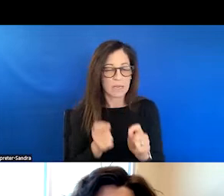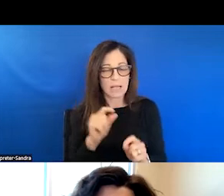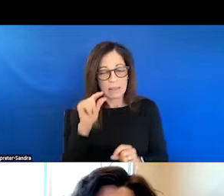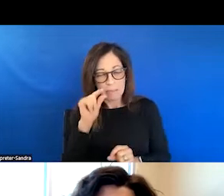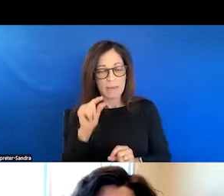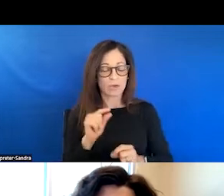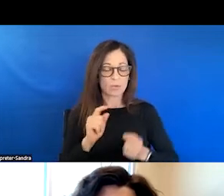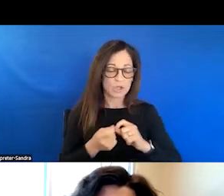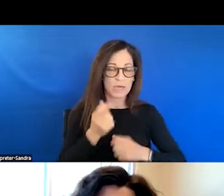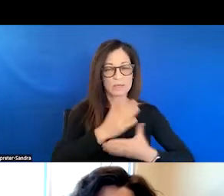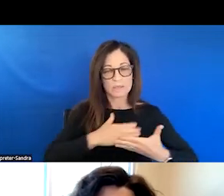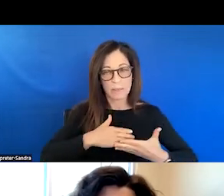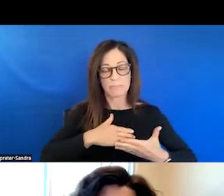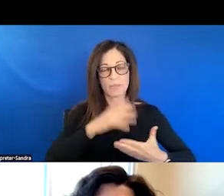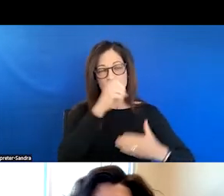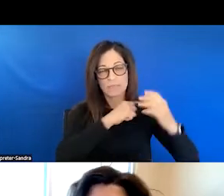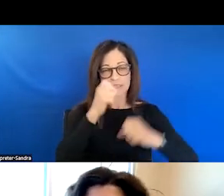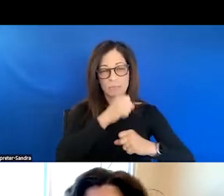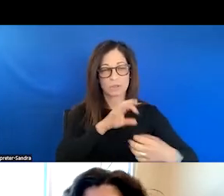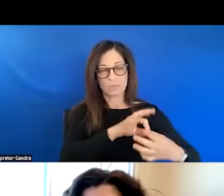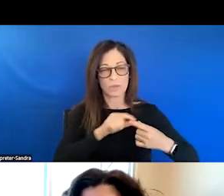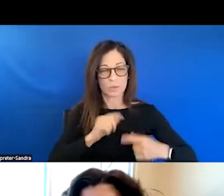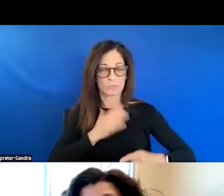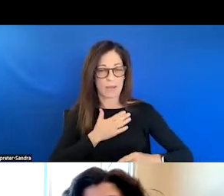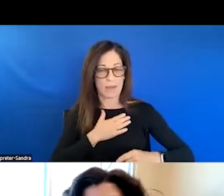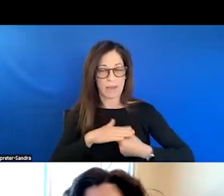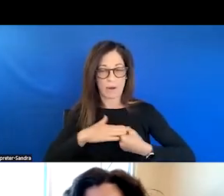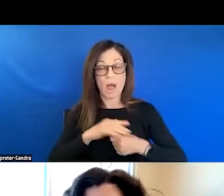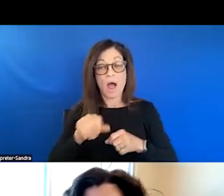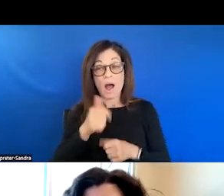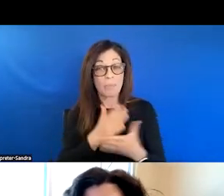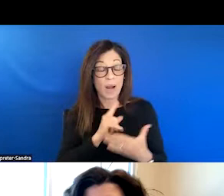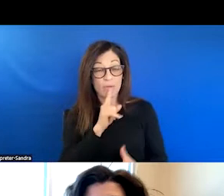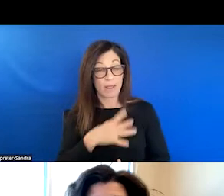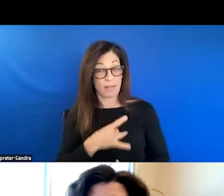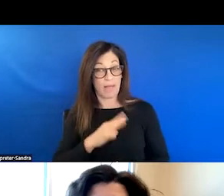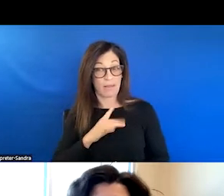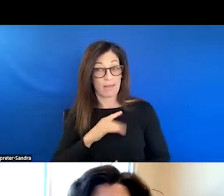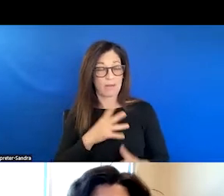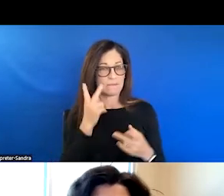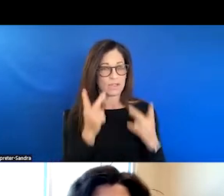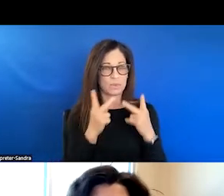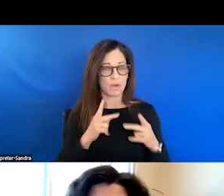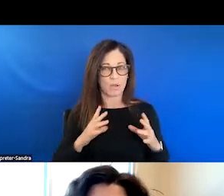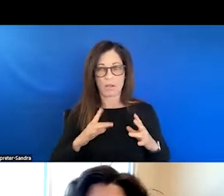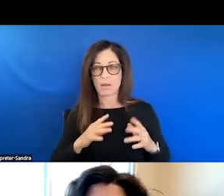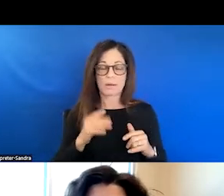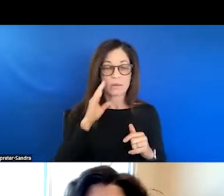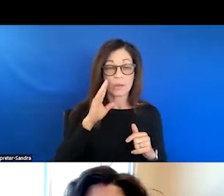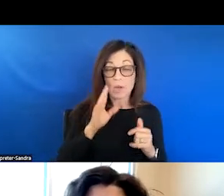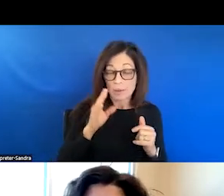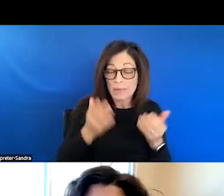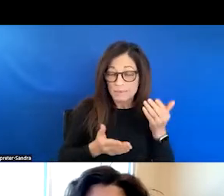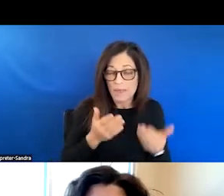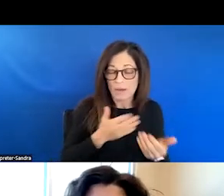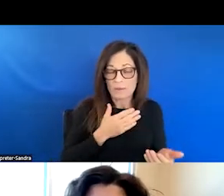change some of the assumptions. The other piece I like is how visual it is. Even if I know that the numbers may not